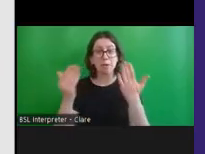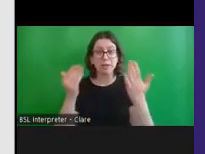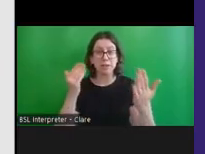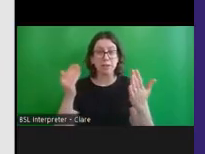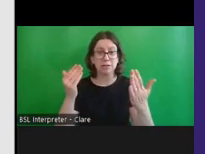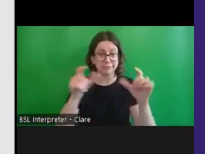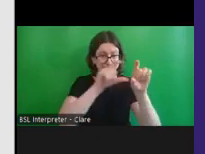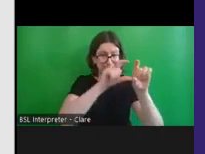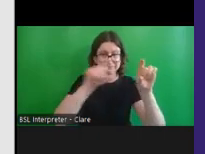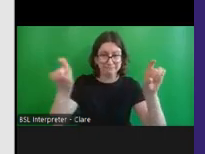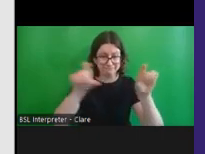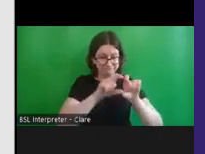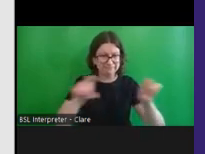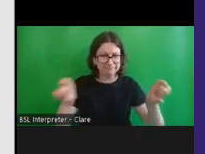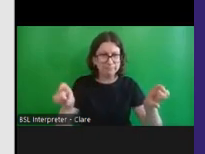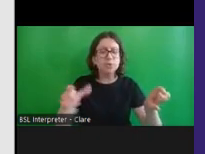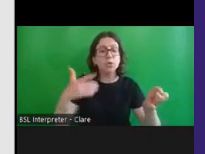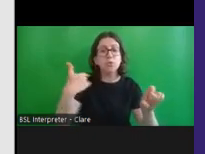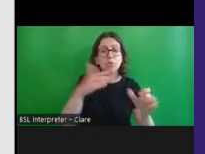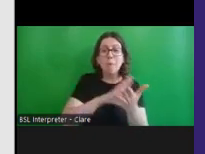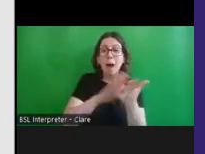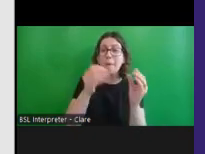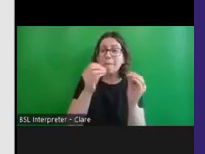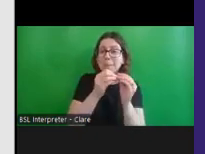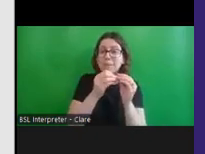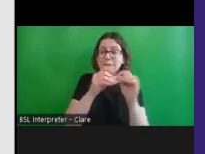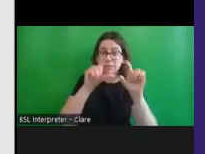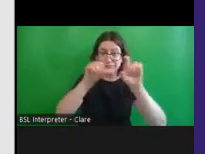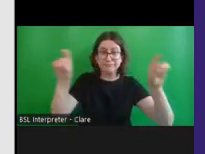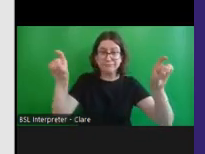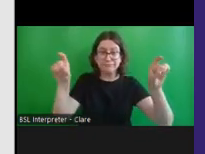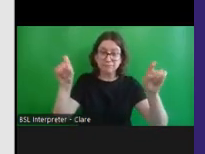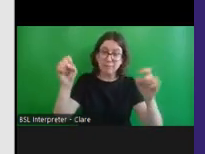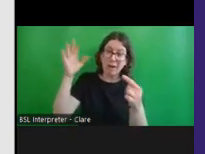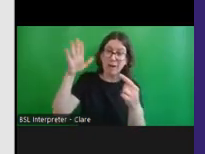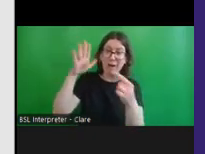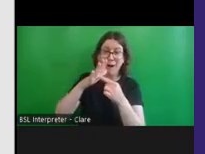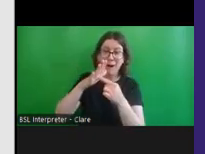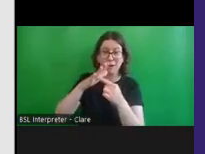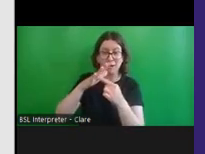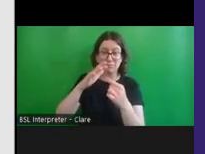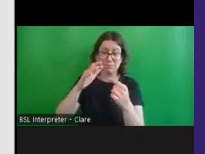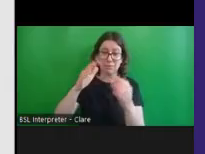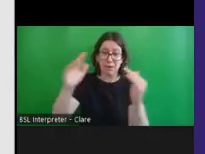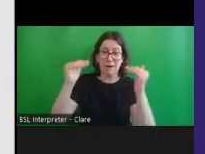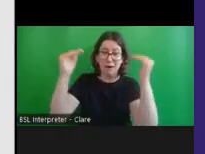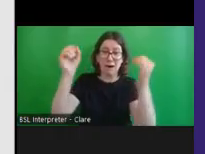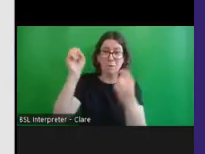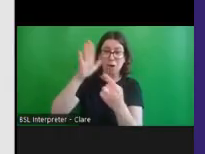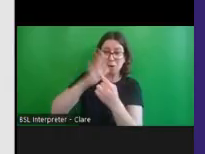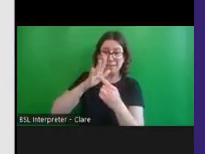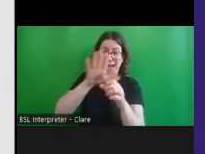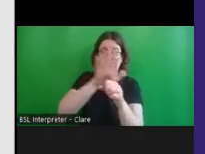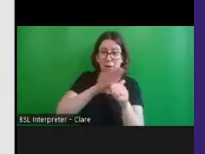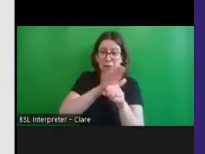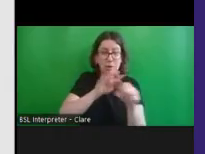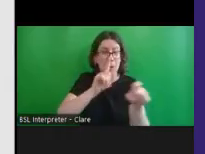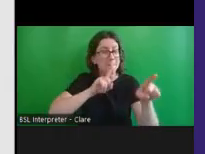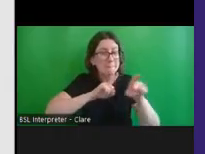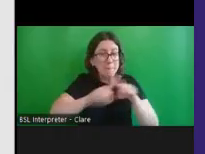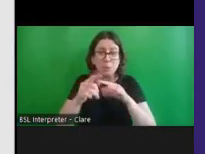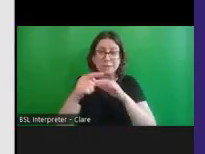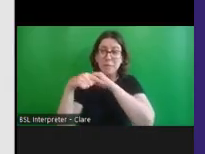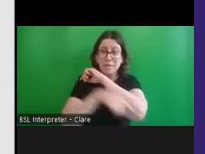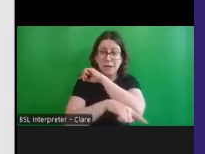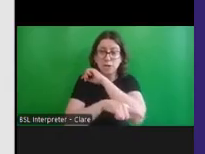the results from those hubs across the top, those highest priority areas where there is the most deprivation compared to